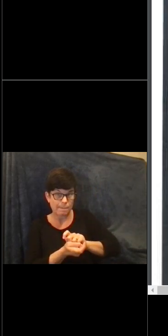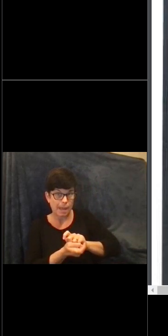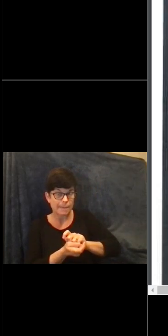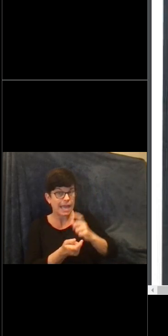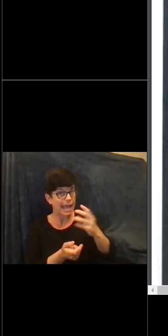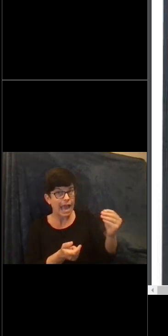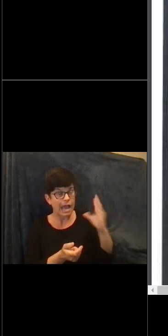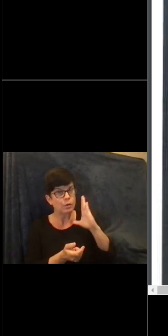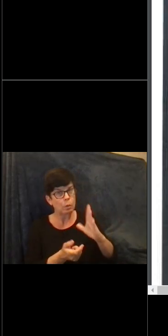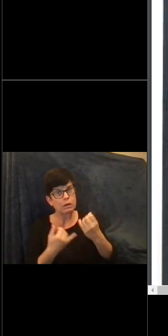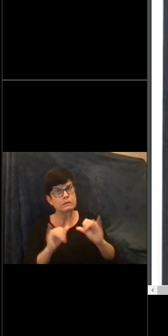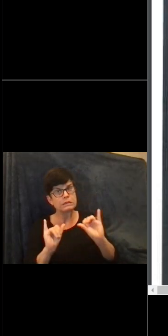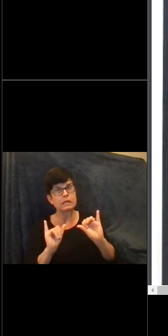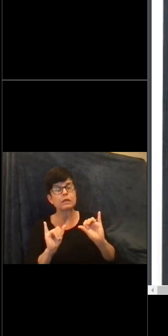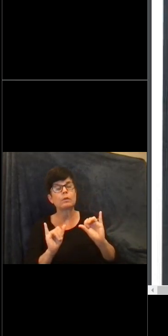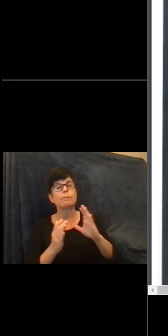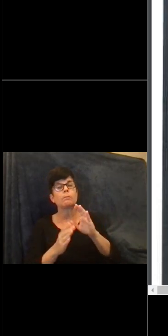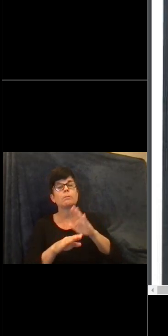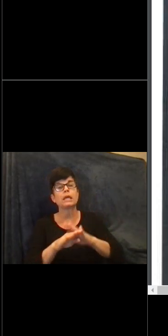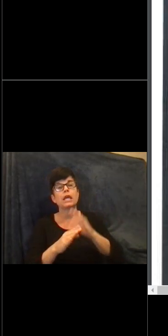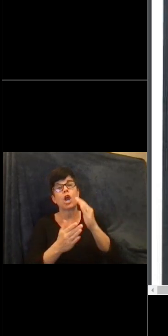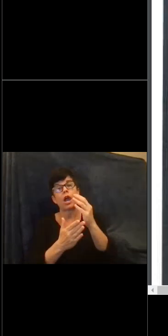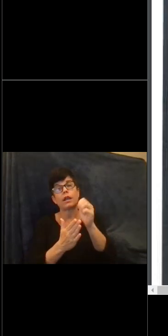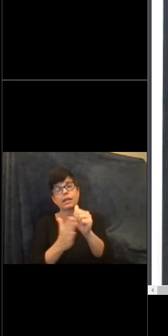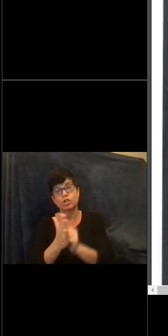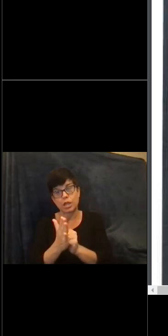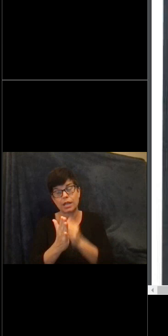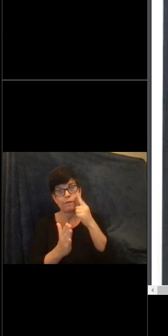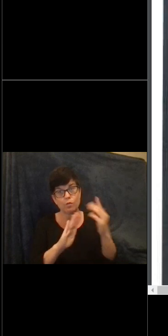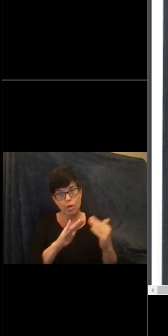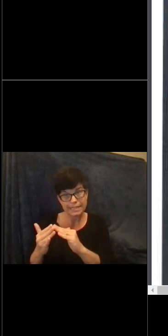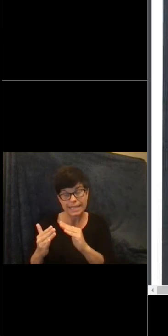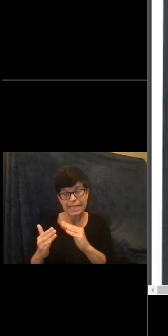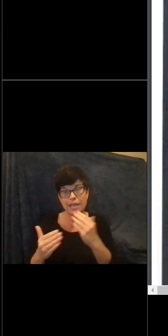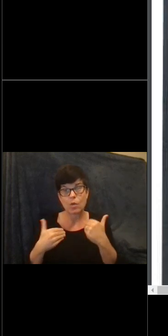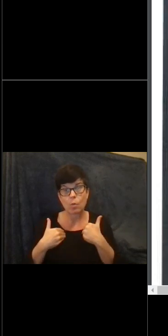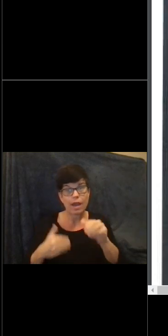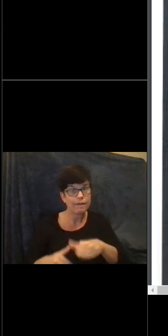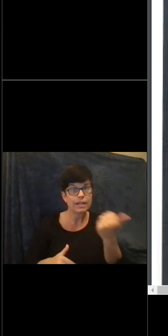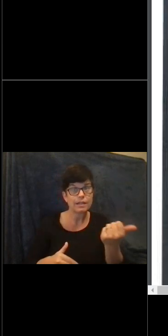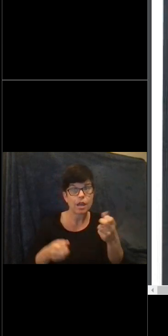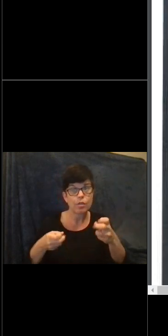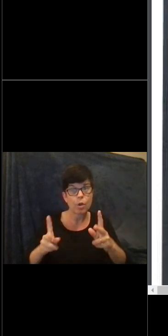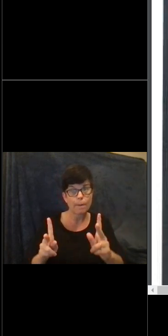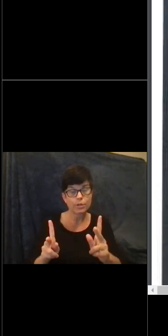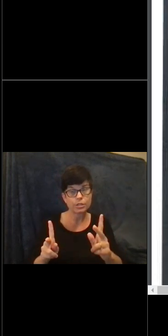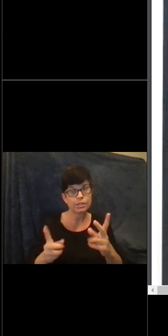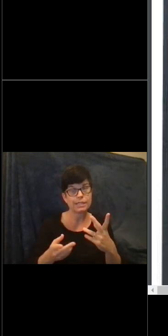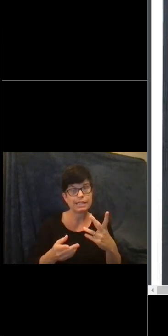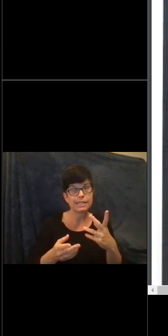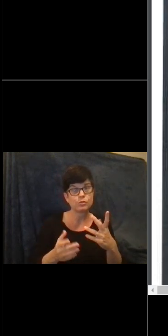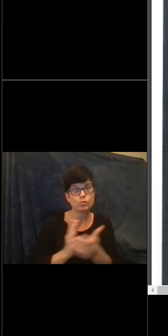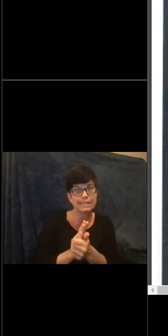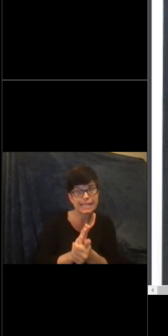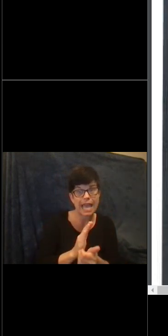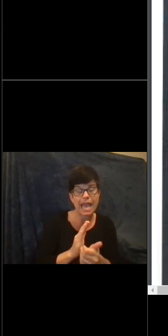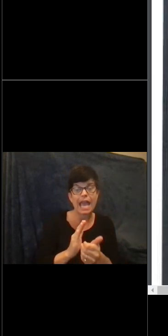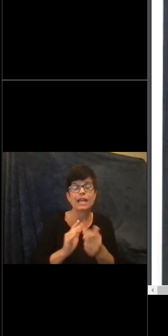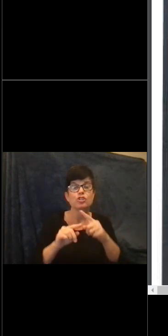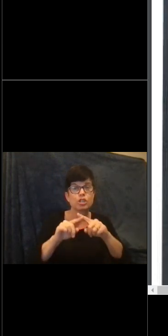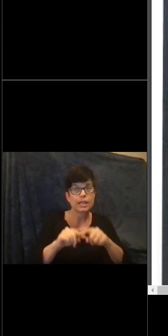city. Again, that will have another opportunity there to attach conditions of approval. So council, could you just